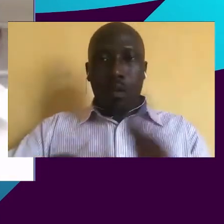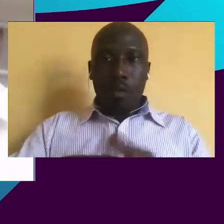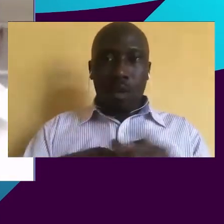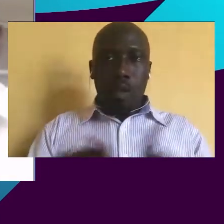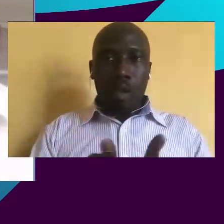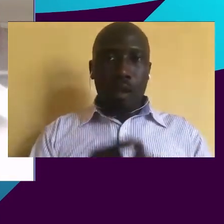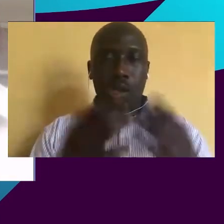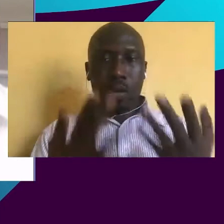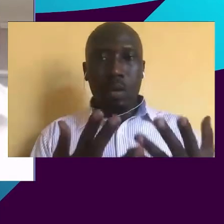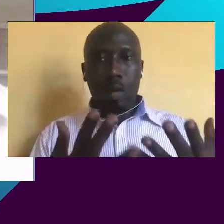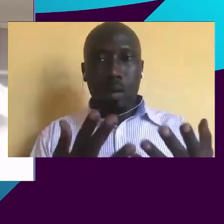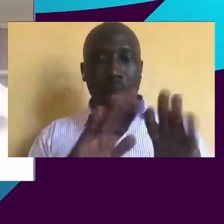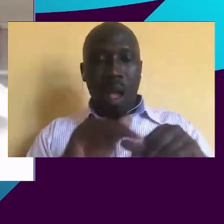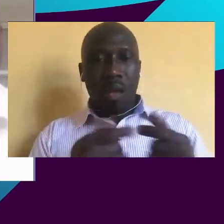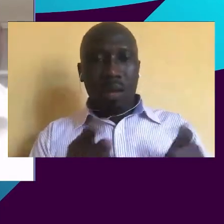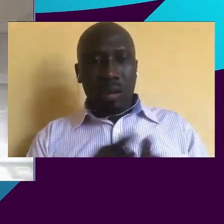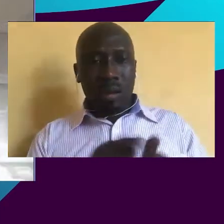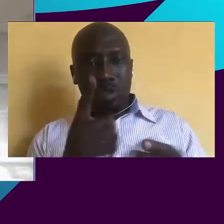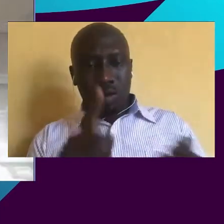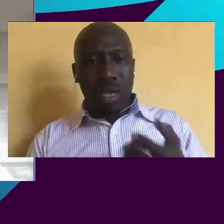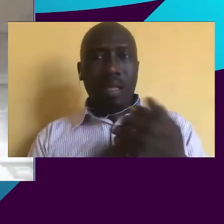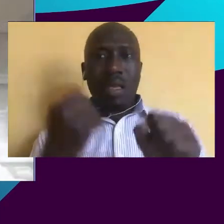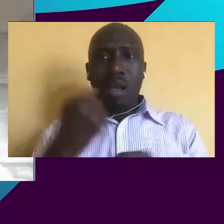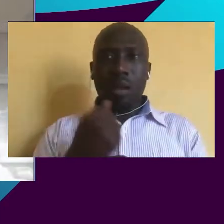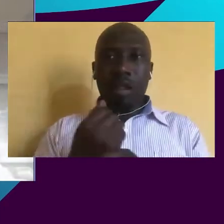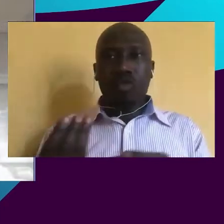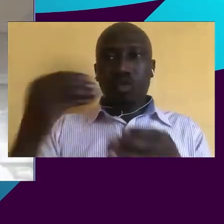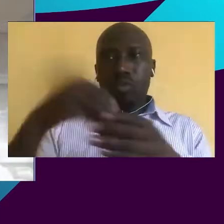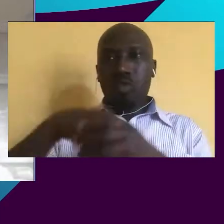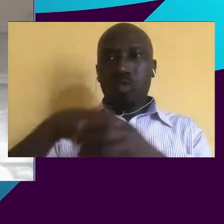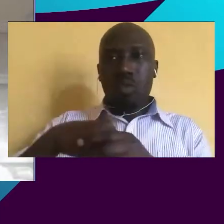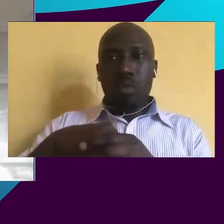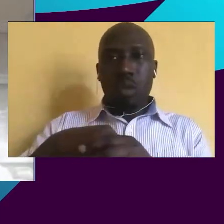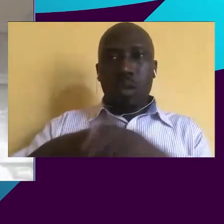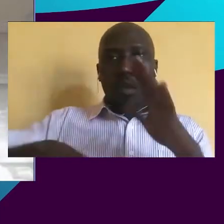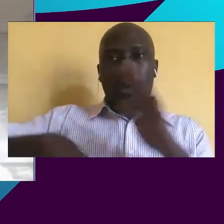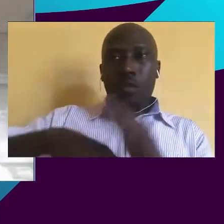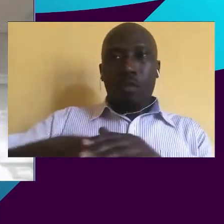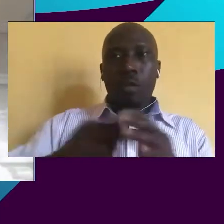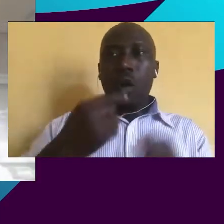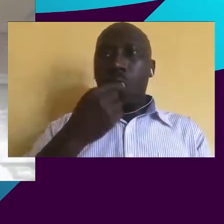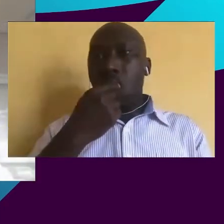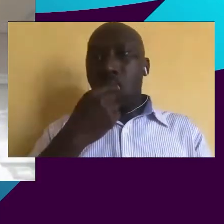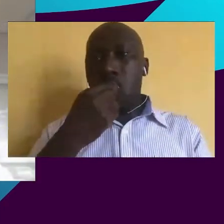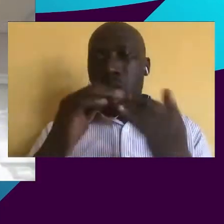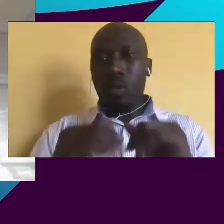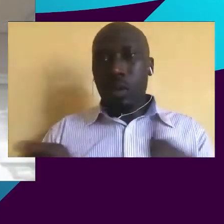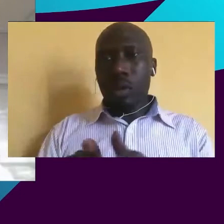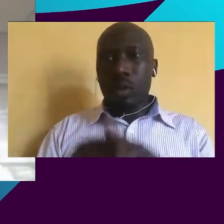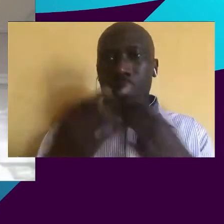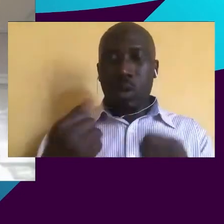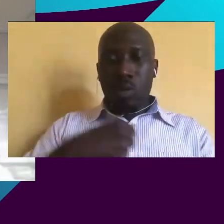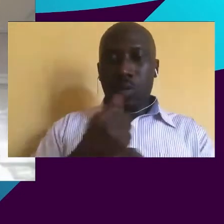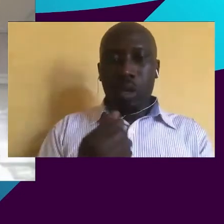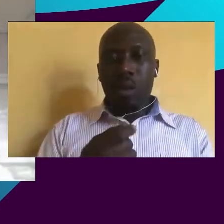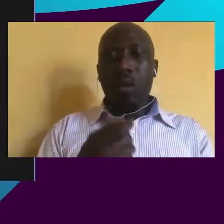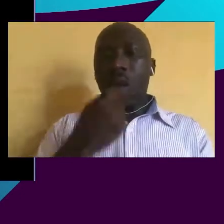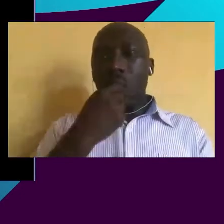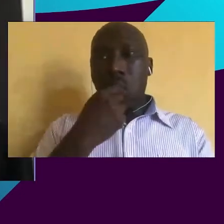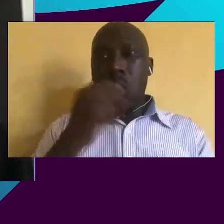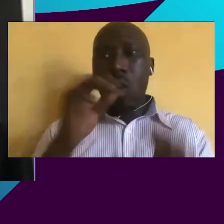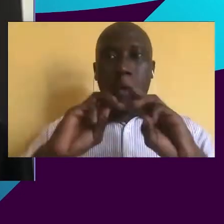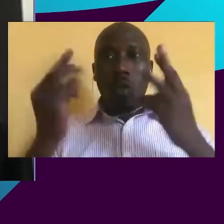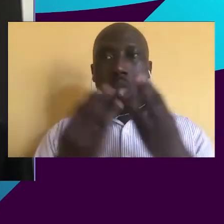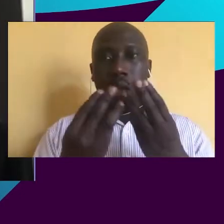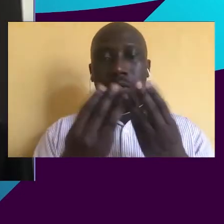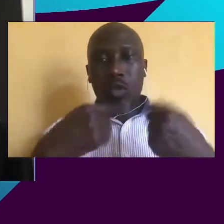how then do you get these girls to join? Yeah, so we made the referee workshop available to all of the 94